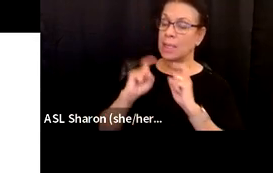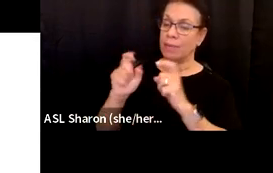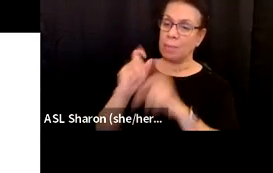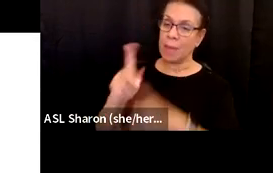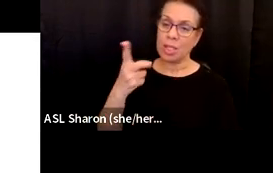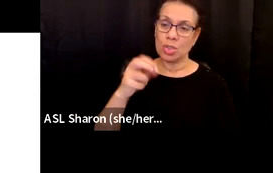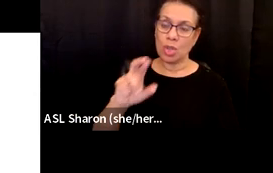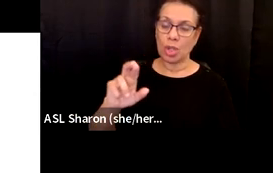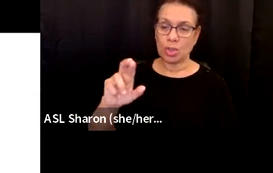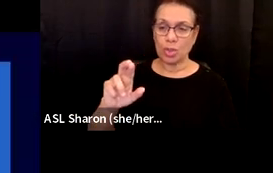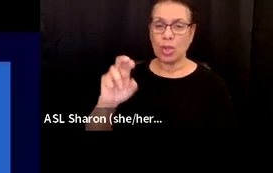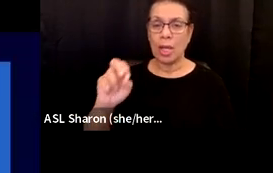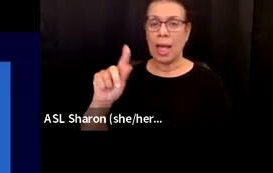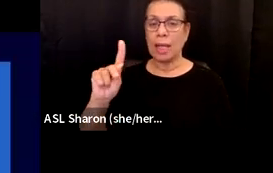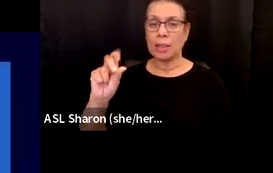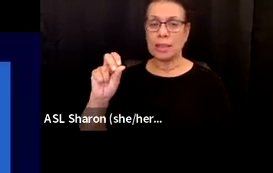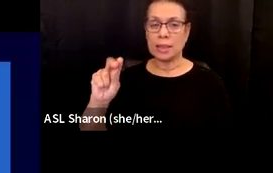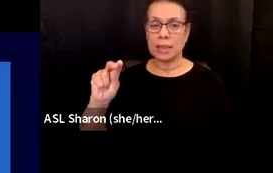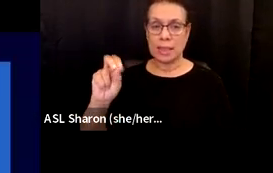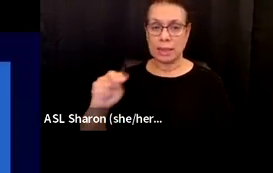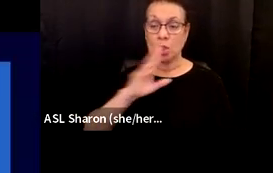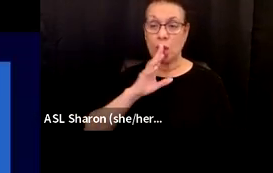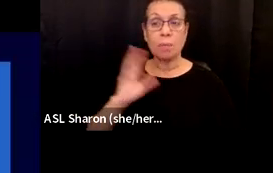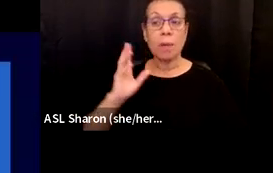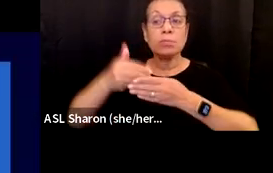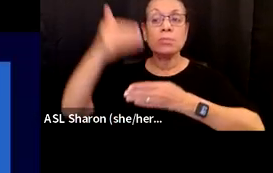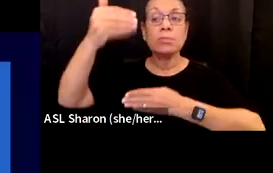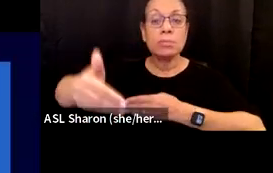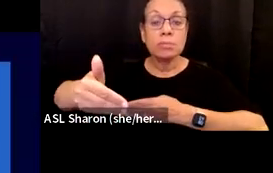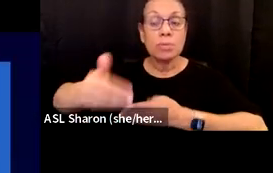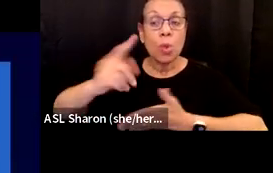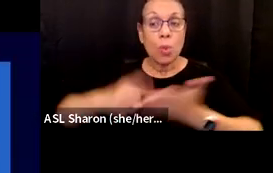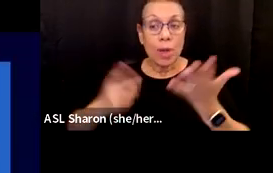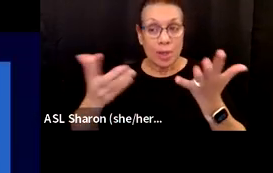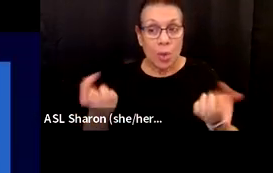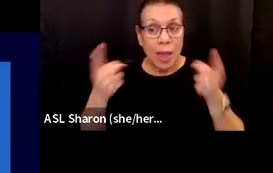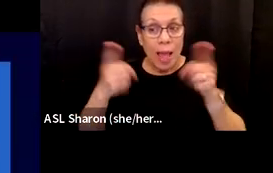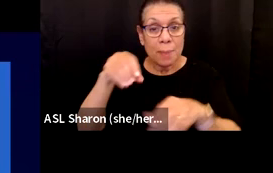eckelson to talk about what's on the horizon in phase two